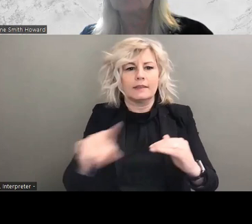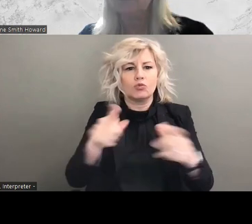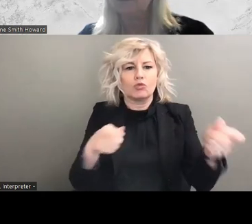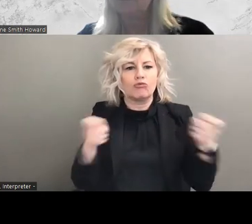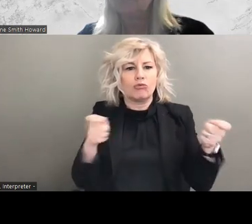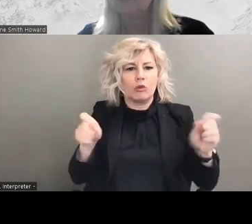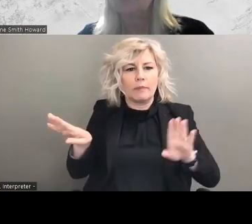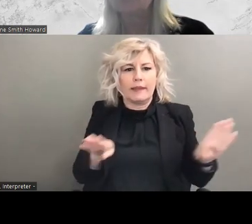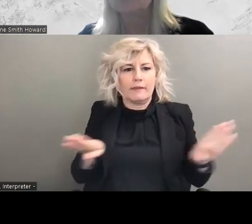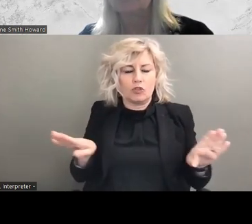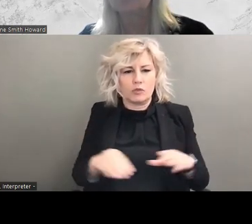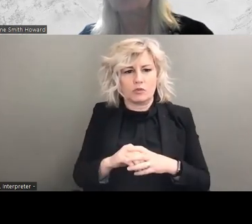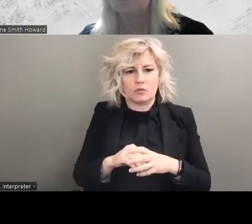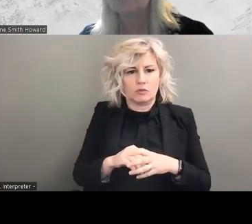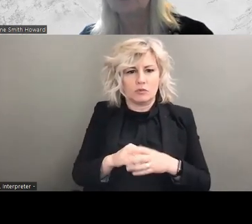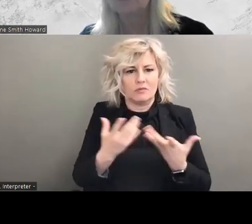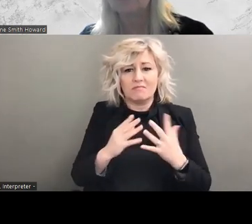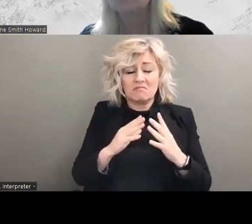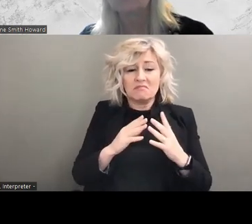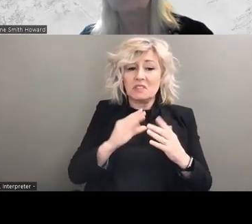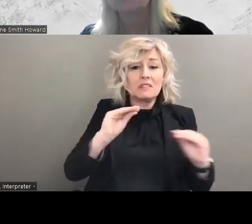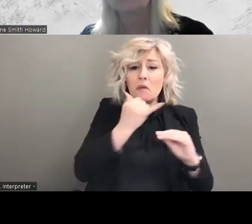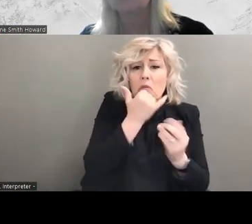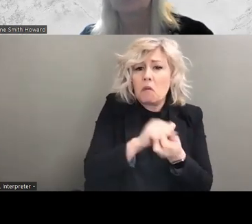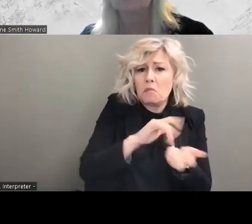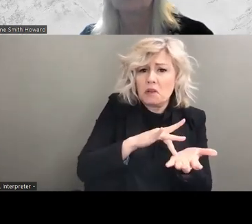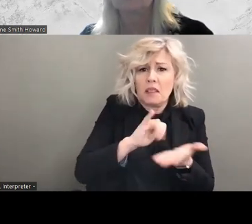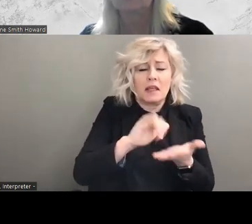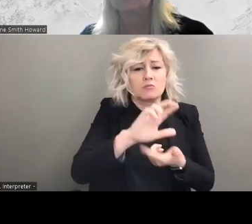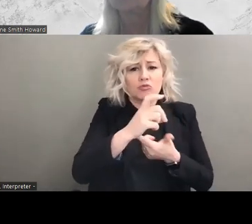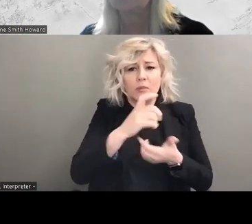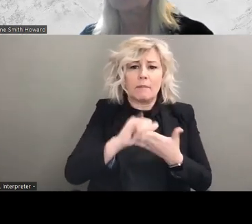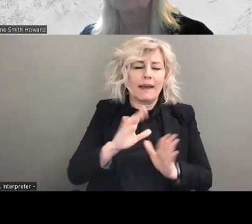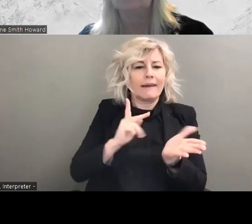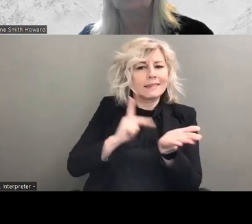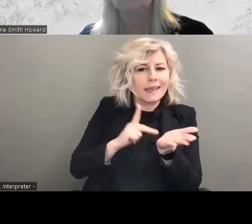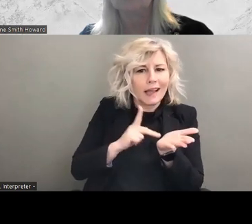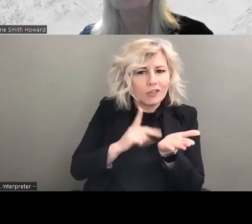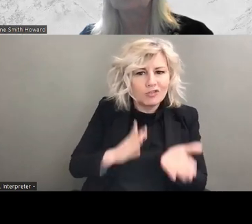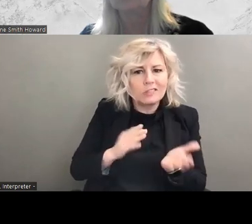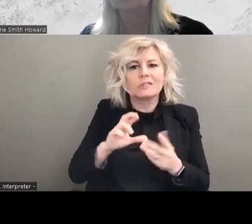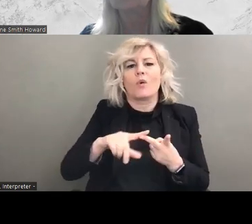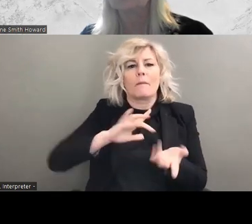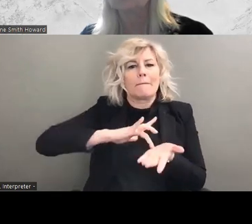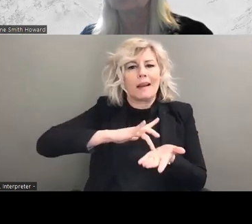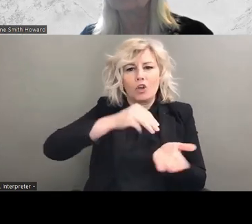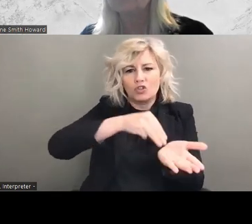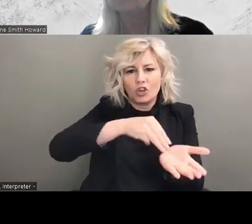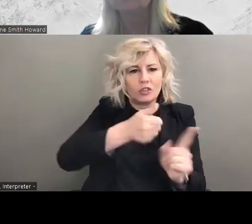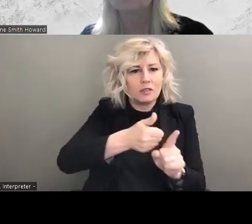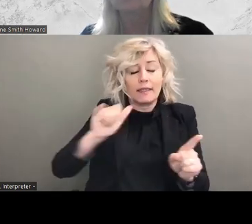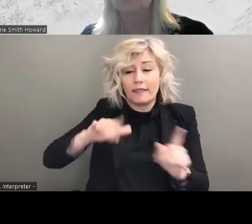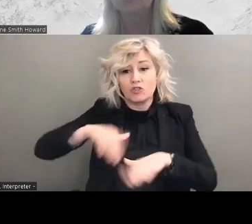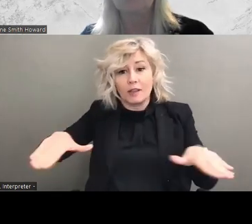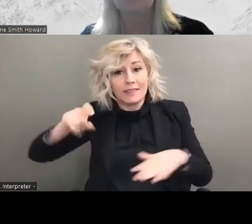behavior. There's obviously nothing wrong with medication that is prescribed by a psychiatrist or a medical doctor that the child